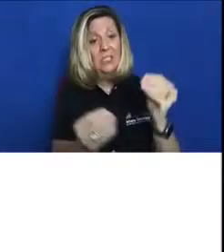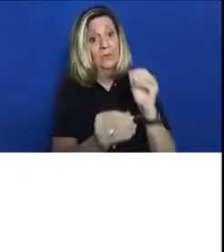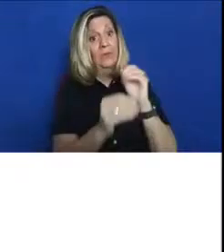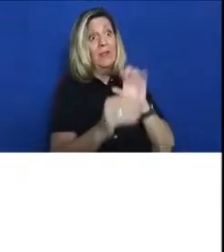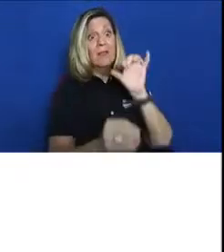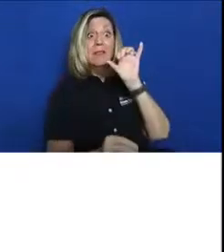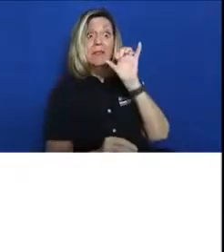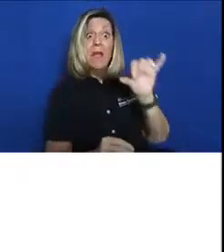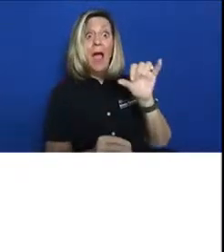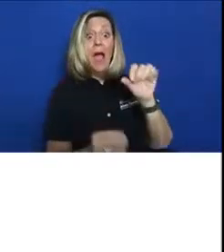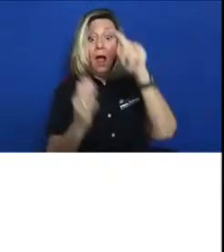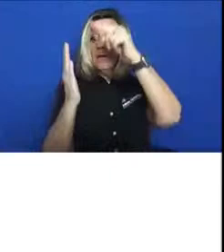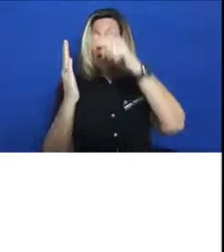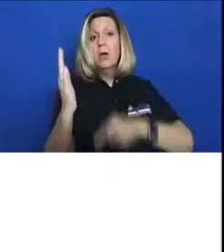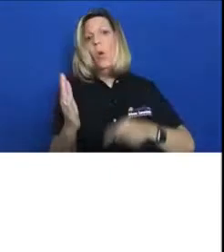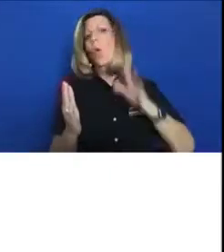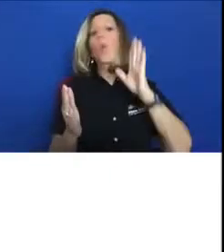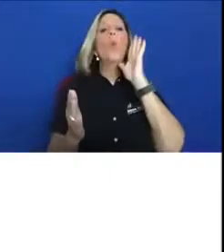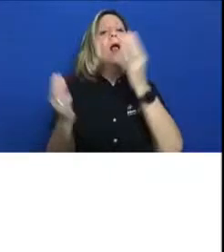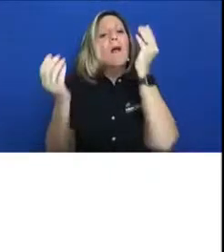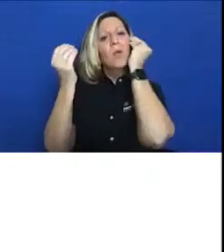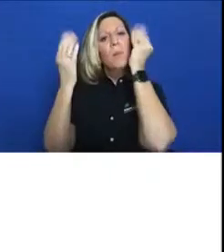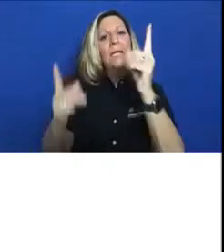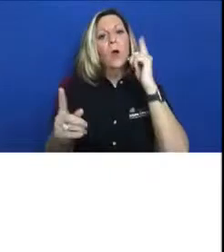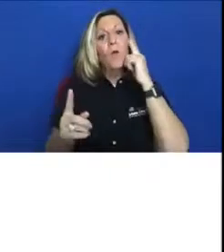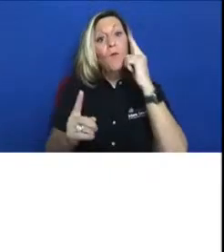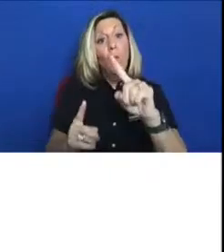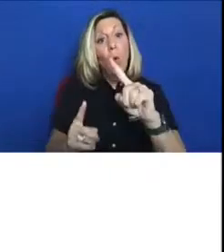The website is full of information,